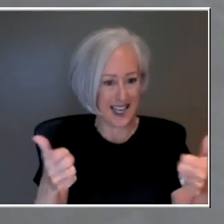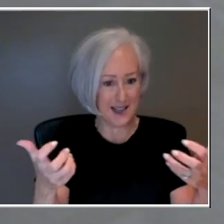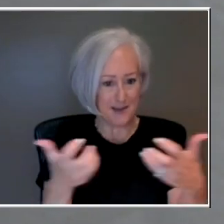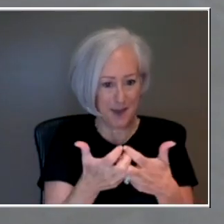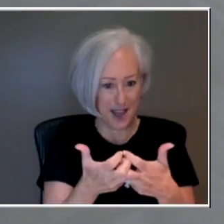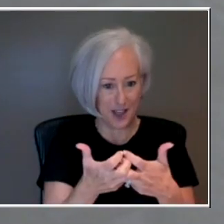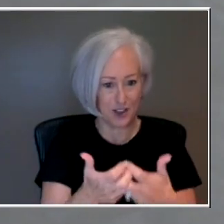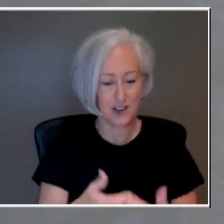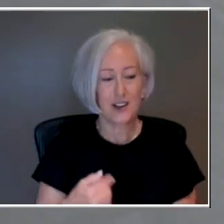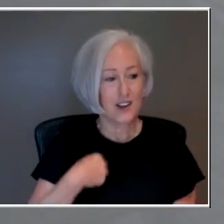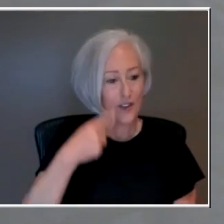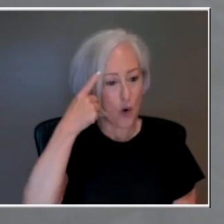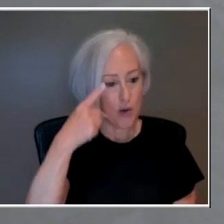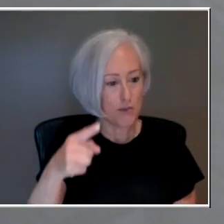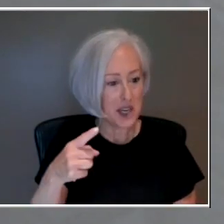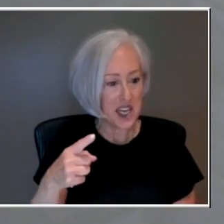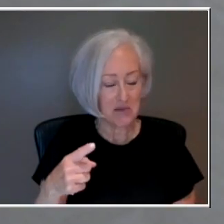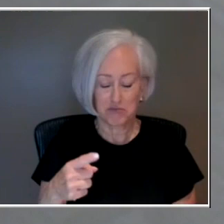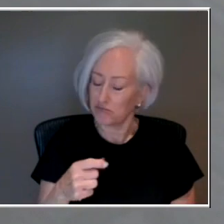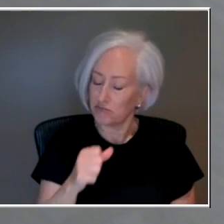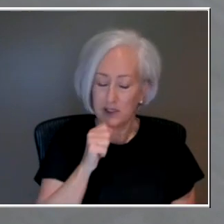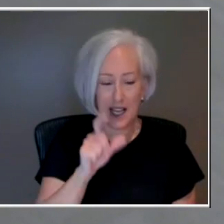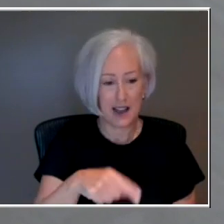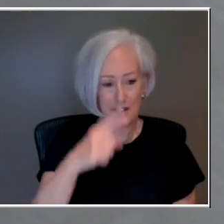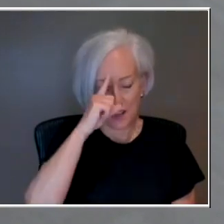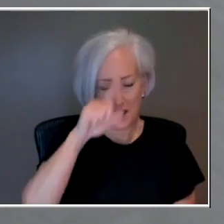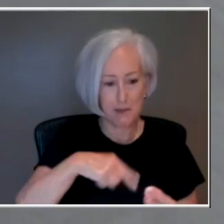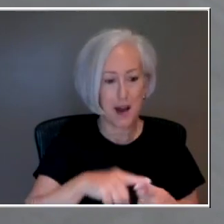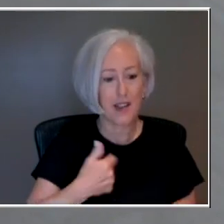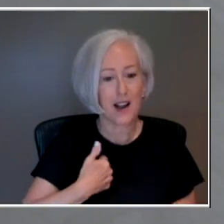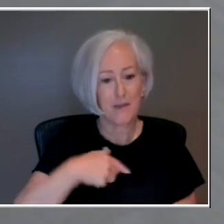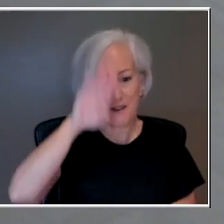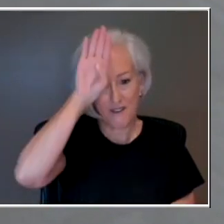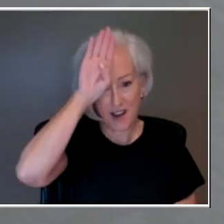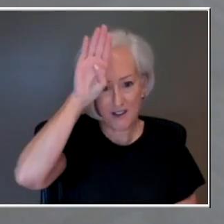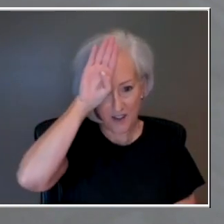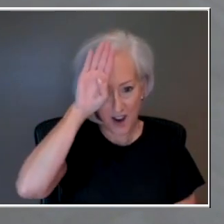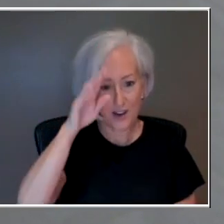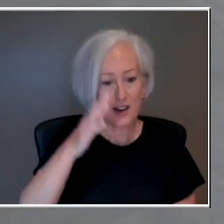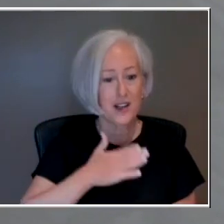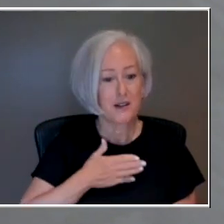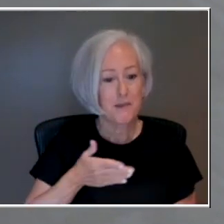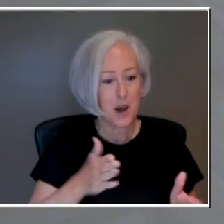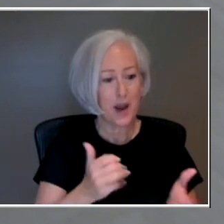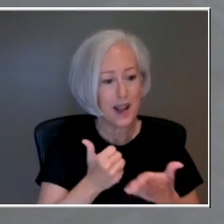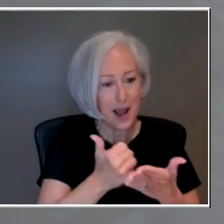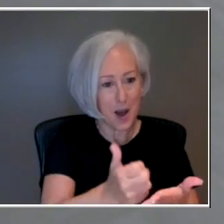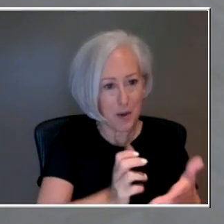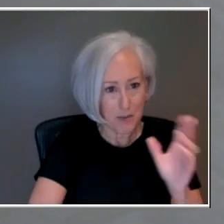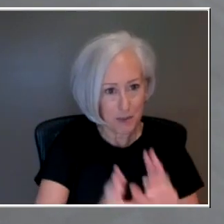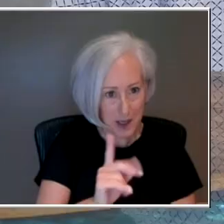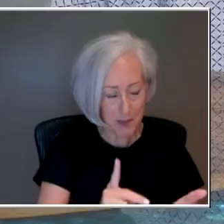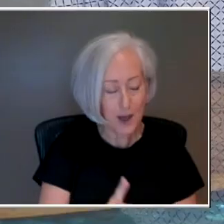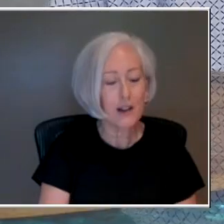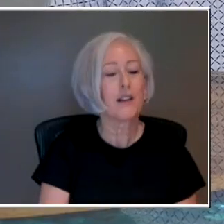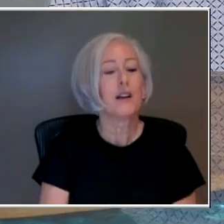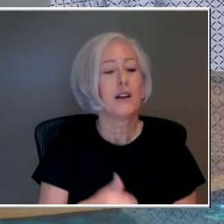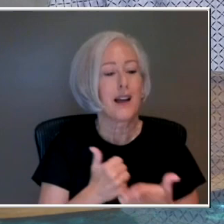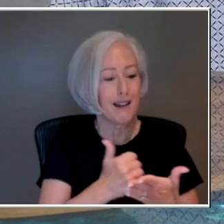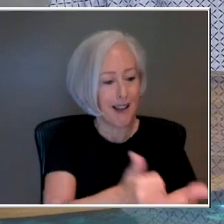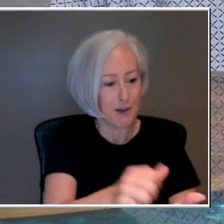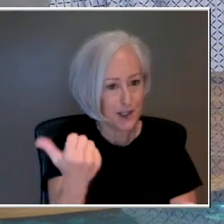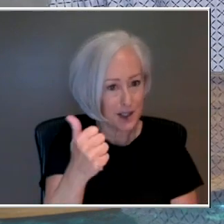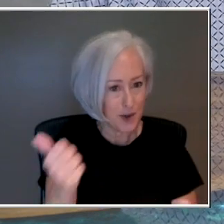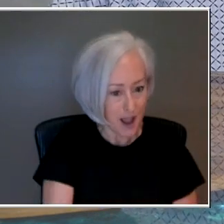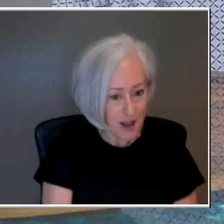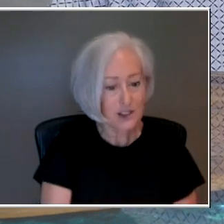what we do, is help people. Just one more way to give back and help somebody else. And if it was me or my family, I'd want somebody to do it for us. What